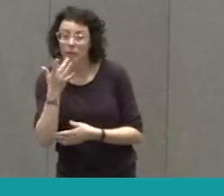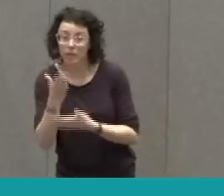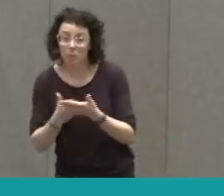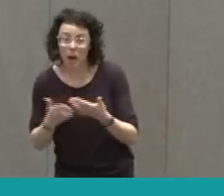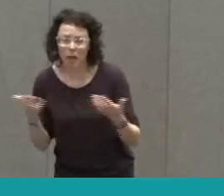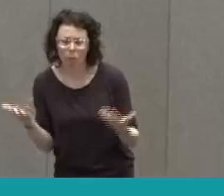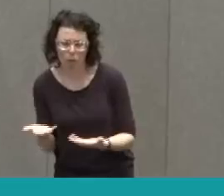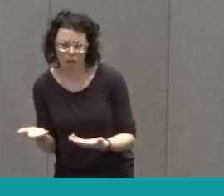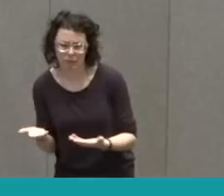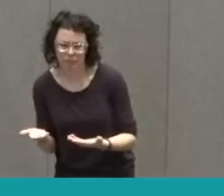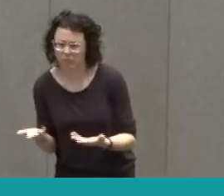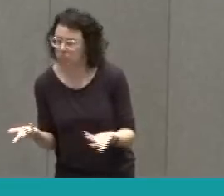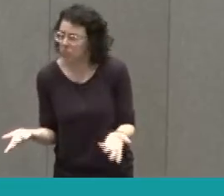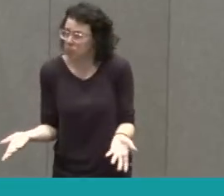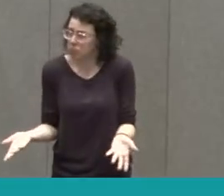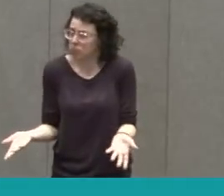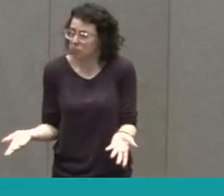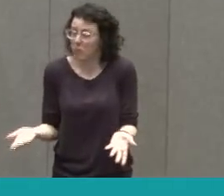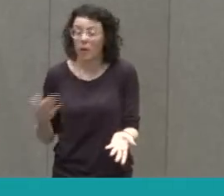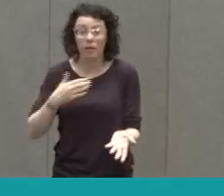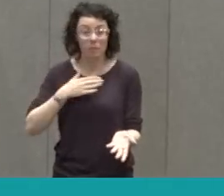My favorite part,